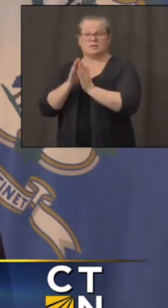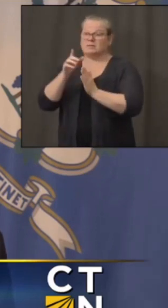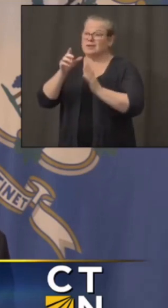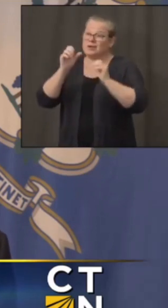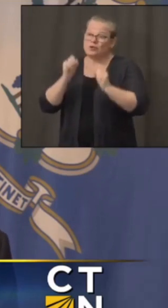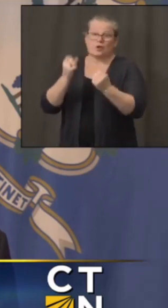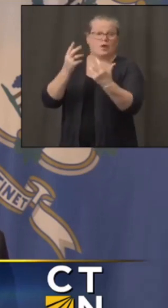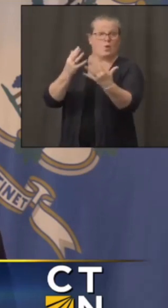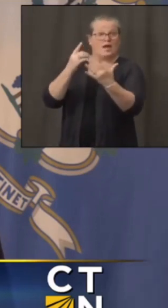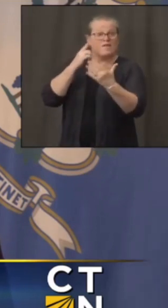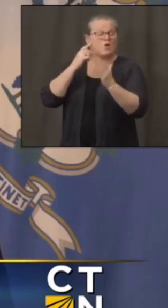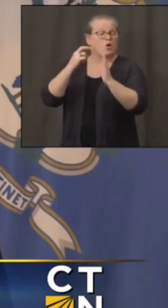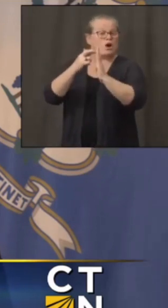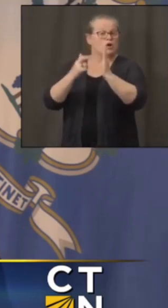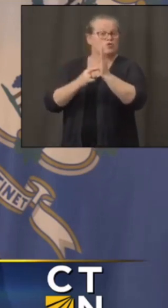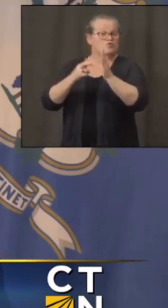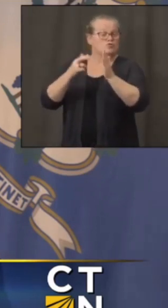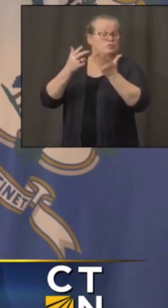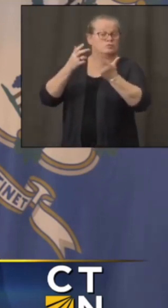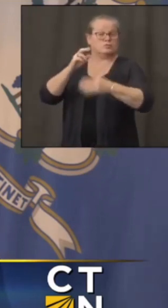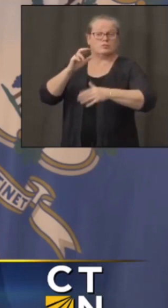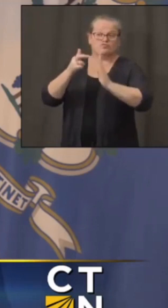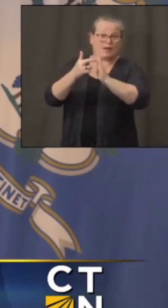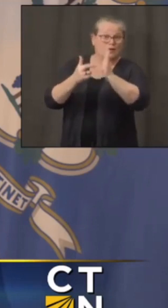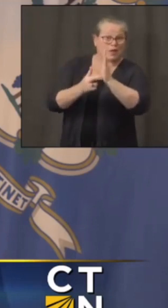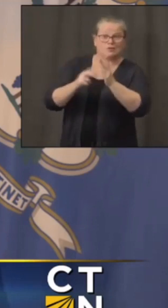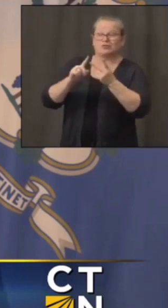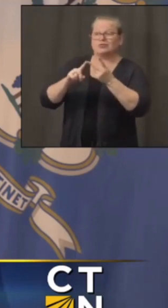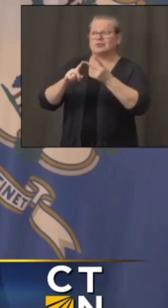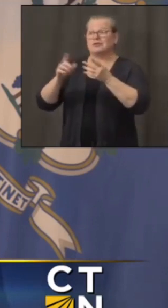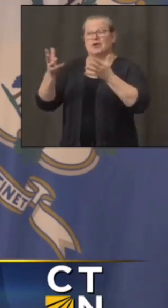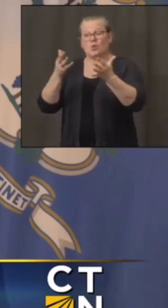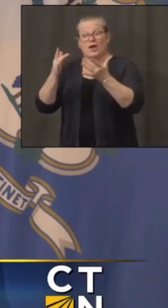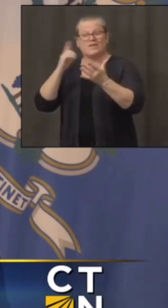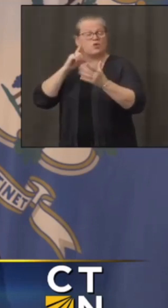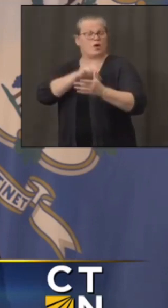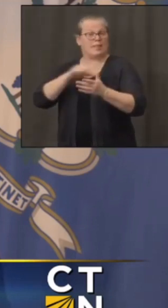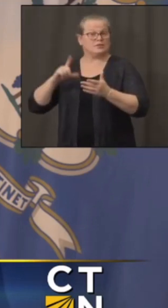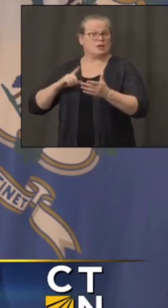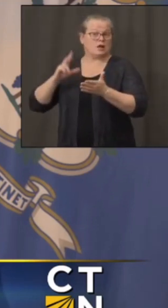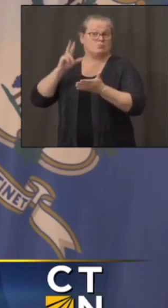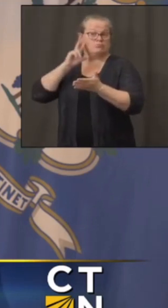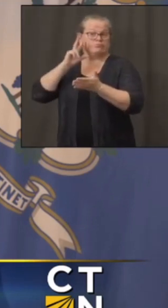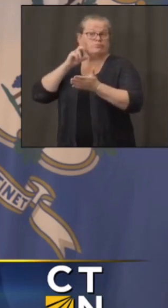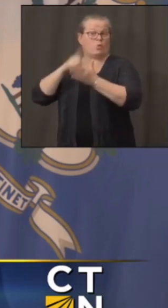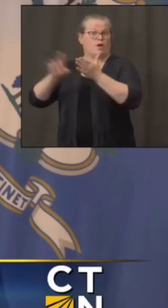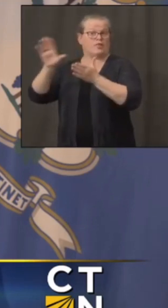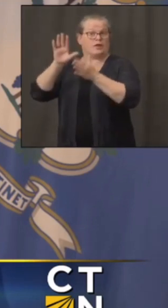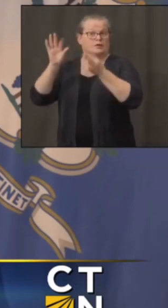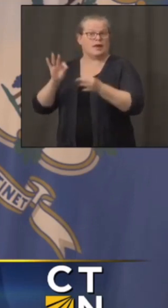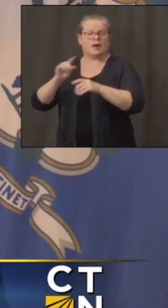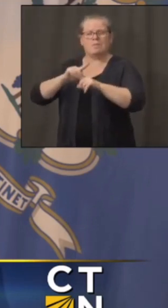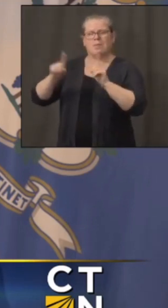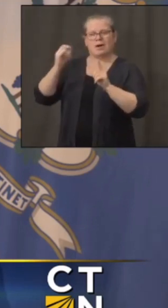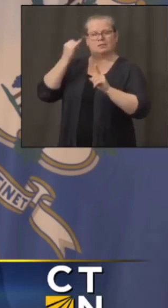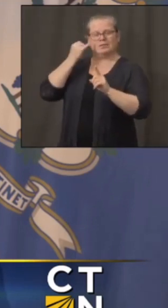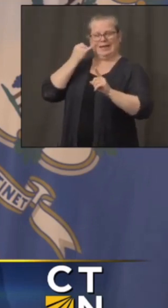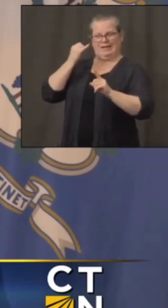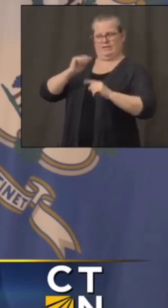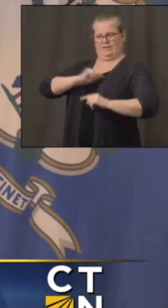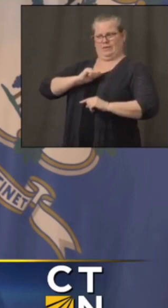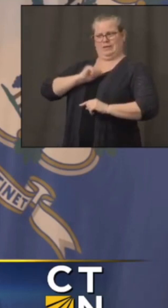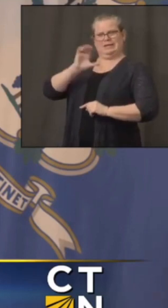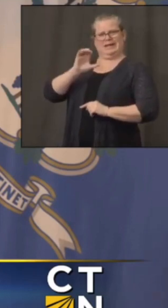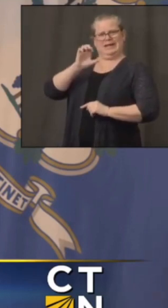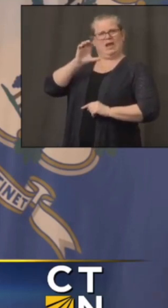for the legislators and see what they make you do. If I was the CEO of a company like that, I would say, look, I know the incredible stress people were